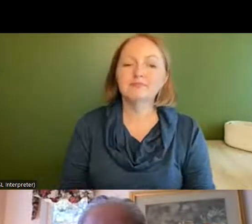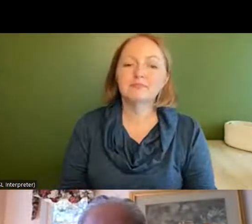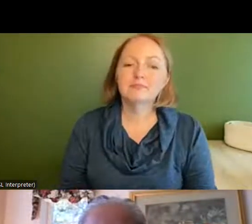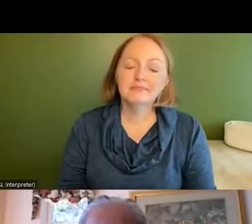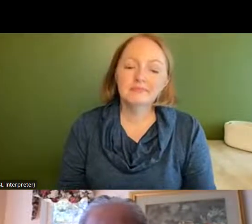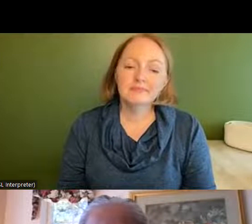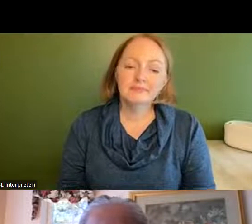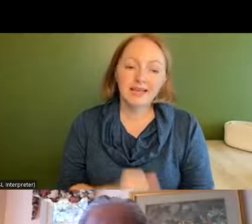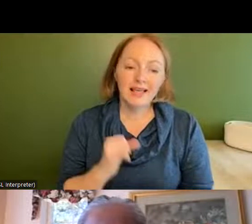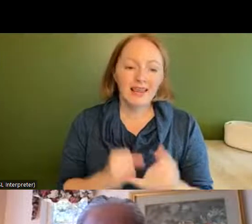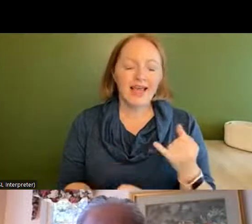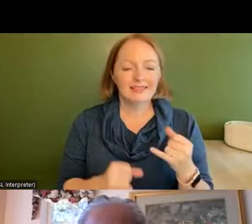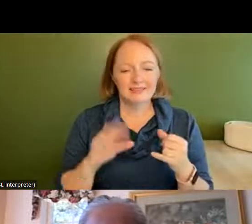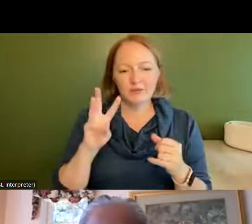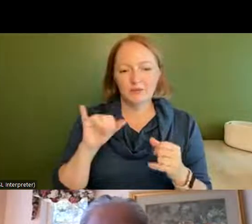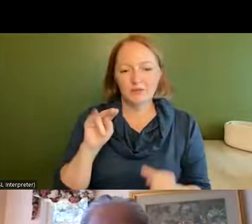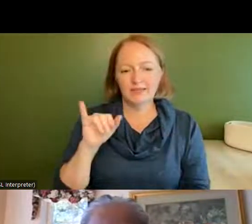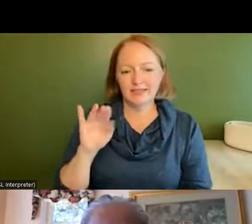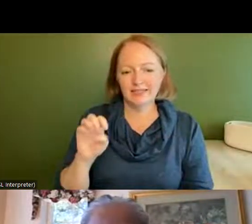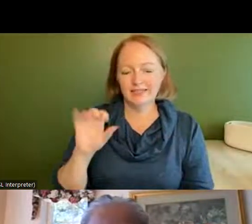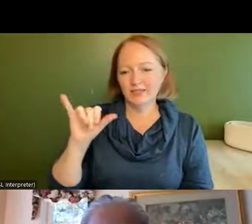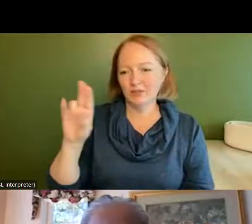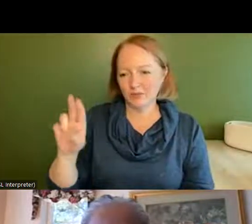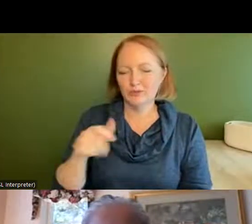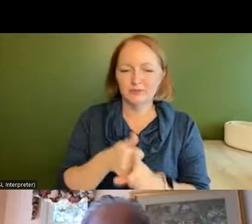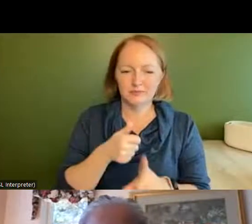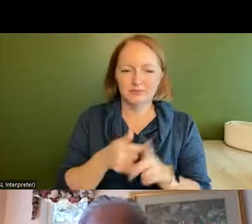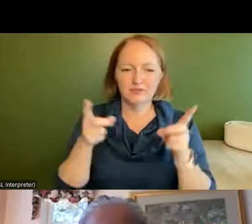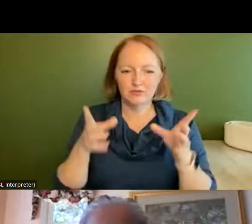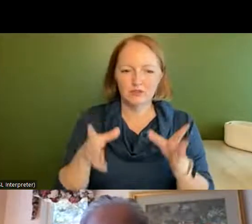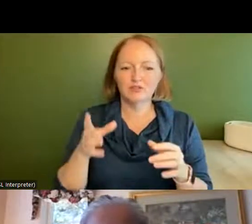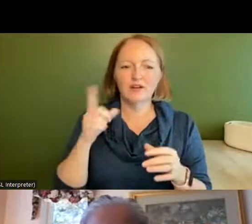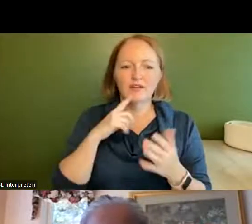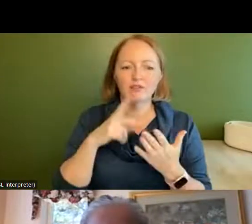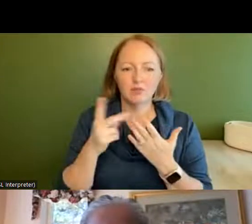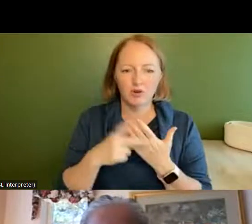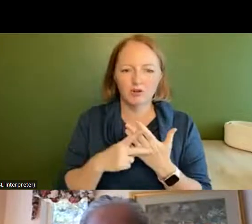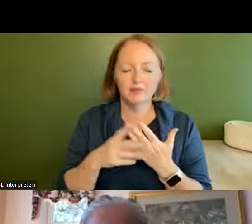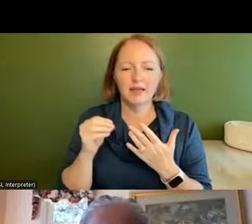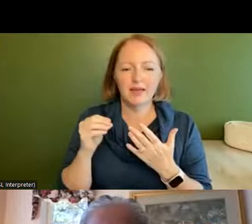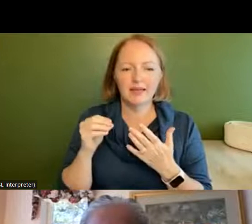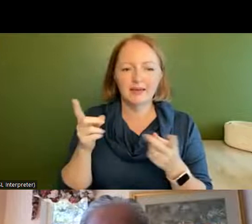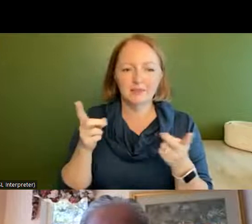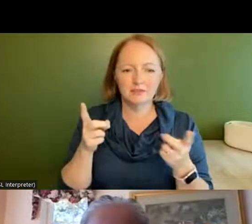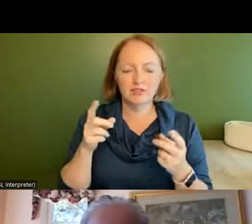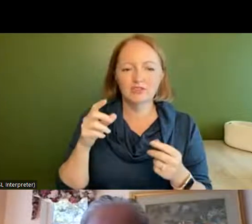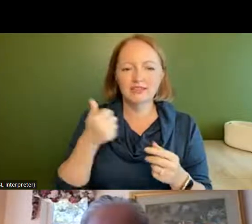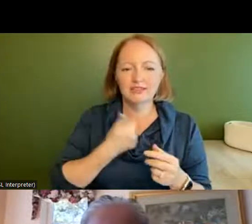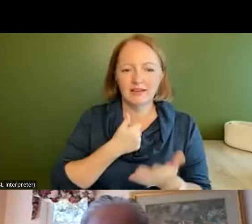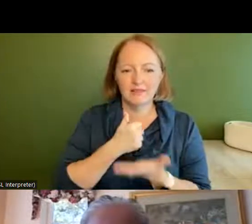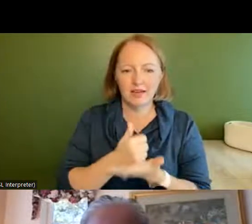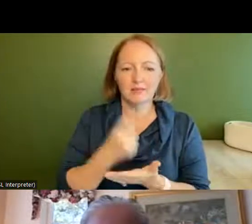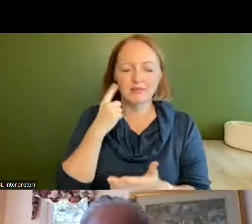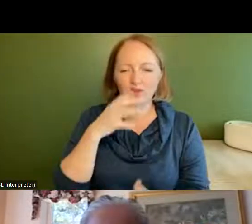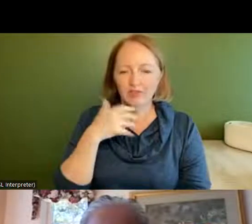And last but not least, we have Winnie Yu. Winnie is the Director of Programs and Administration at Self-Help for